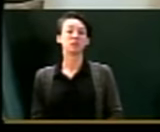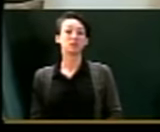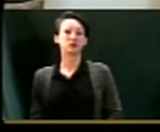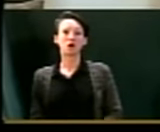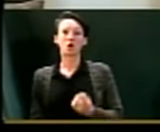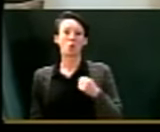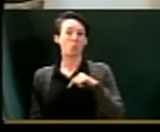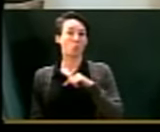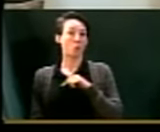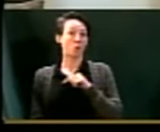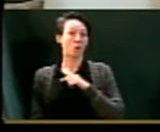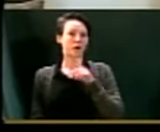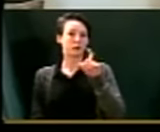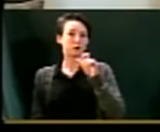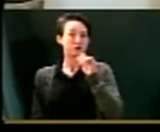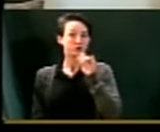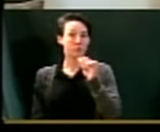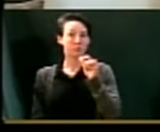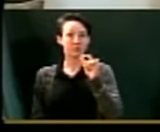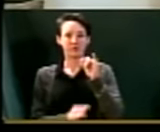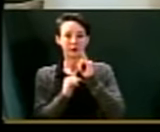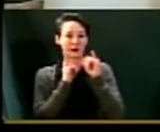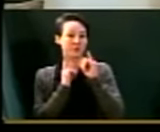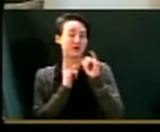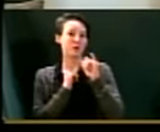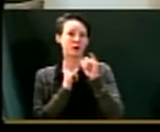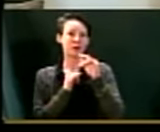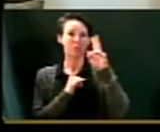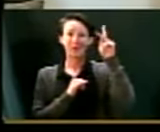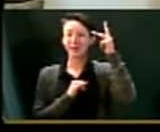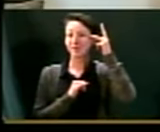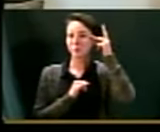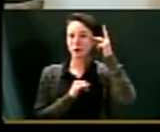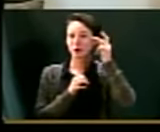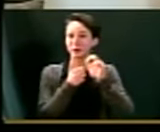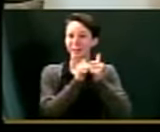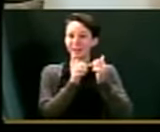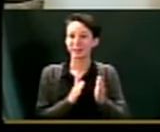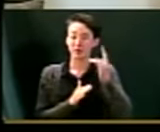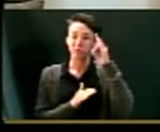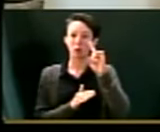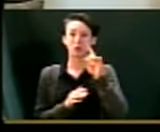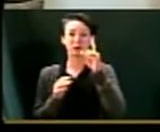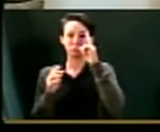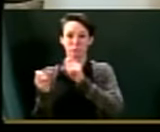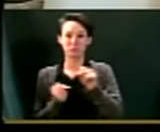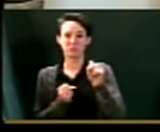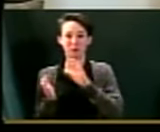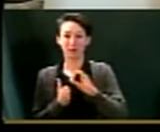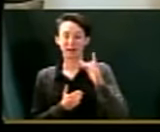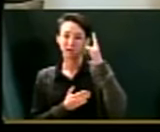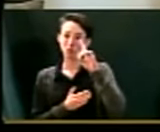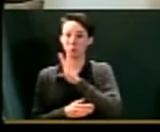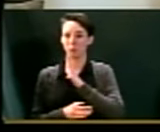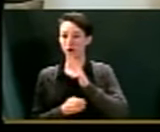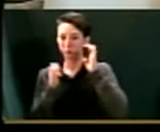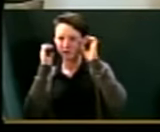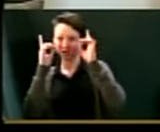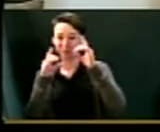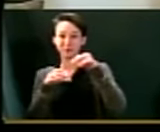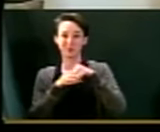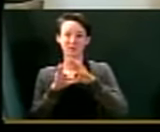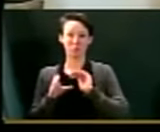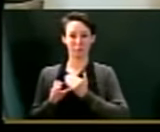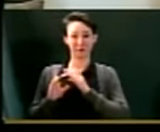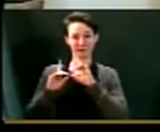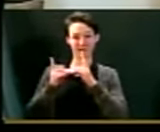political candidates for a strategic plan for the Board of Education and our district